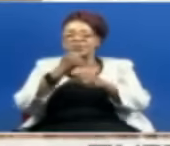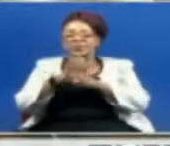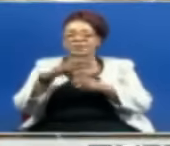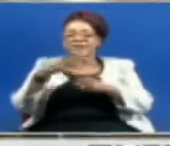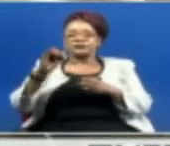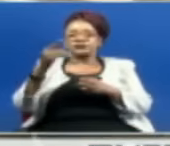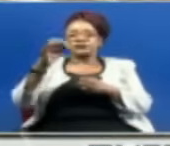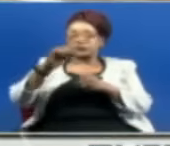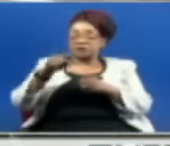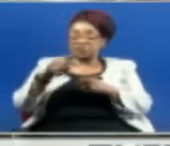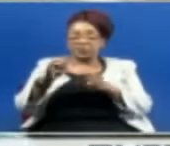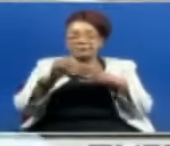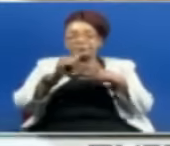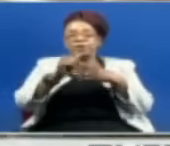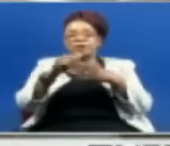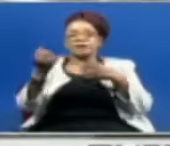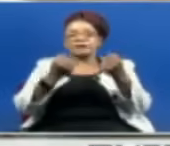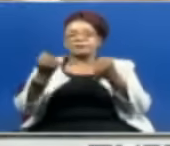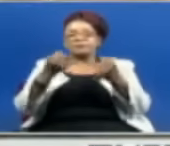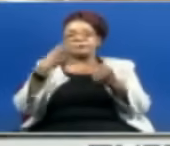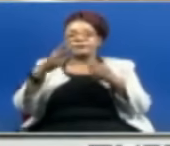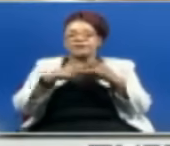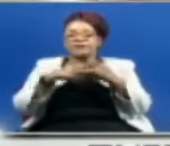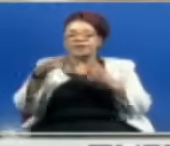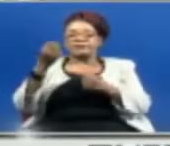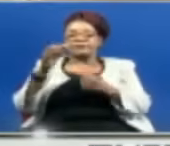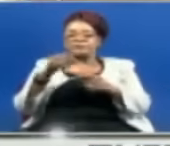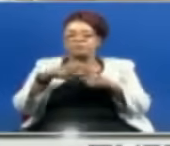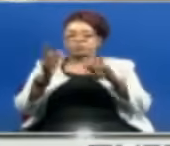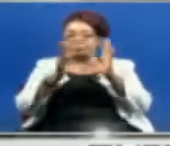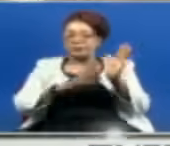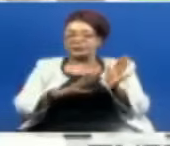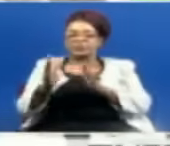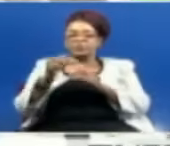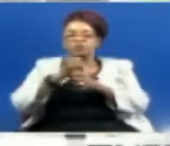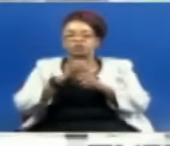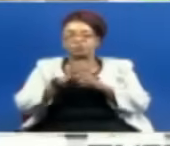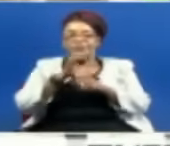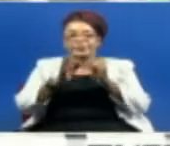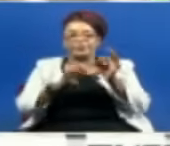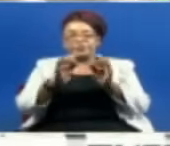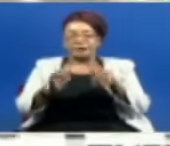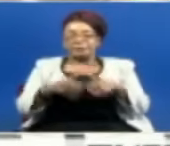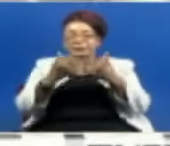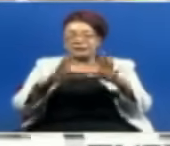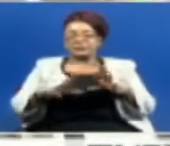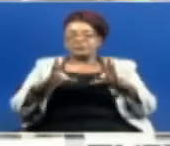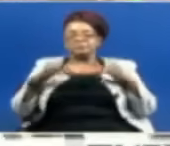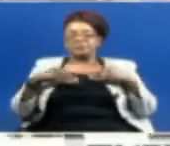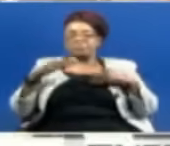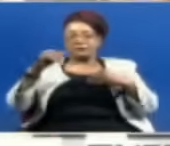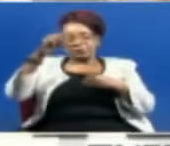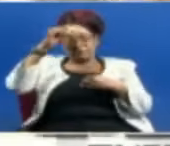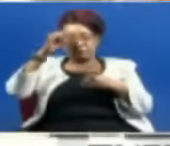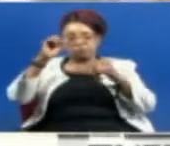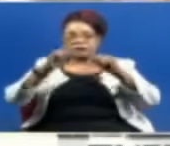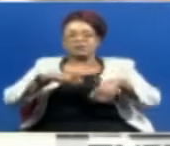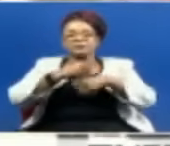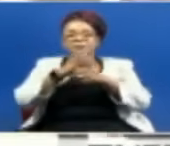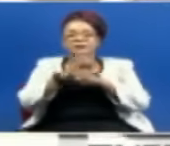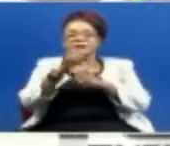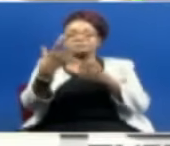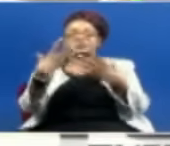is a pioneer car, which cost 750. But we are intending to do, if it is passed by the government, we can do a